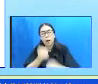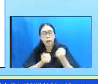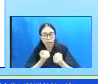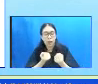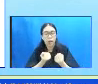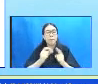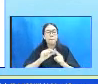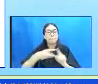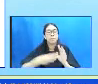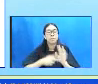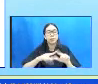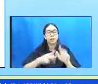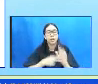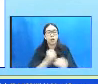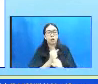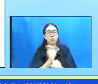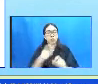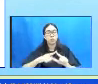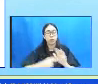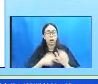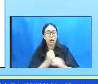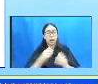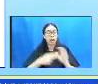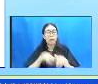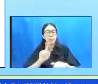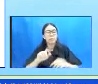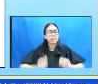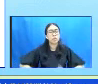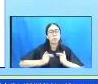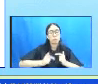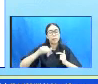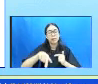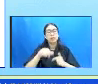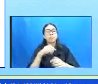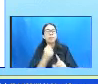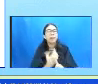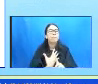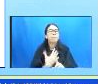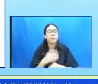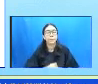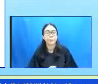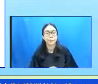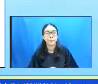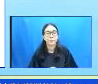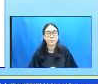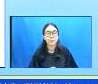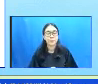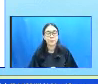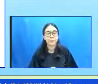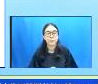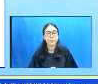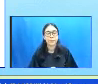from adapting the way they grow crops to the future of fishermen's communities in vulnerable coastal